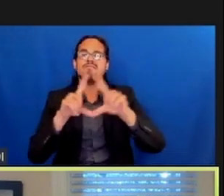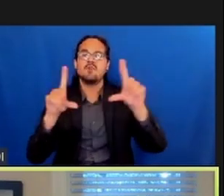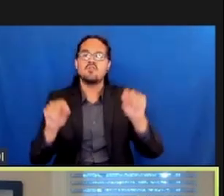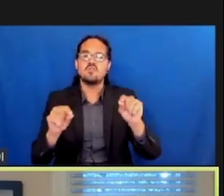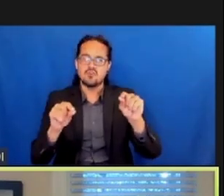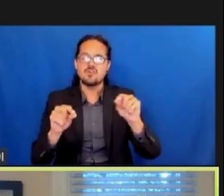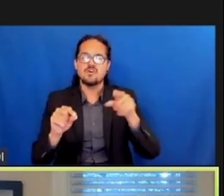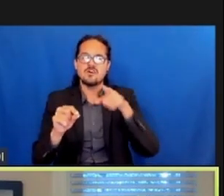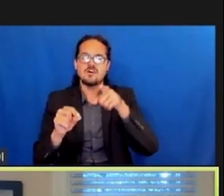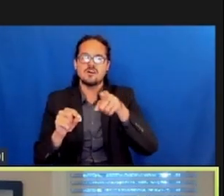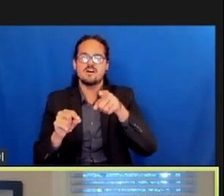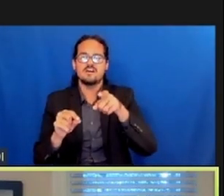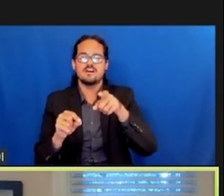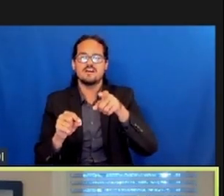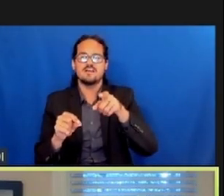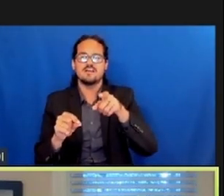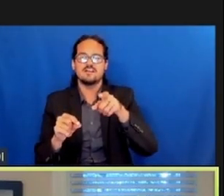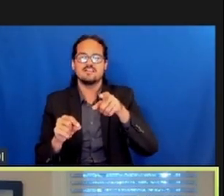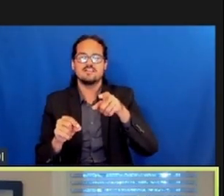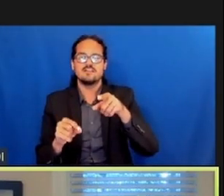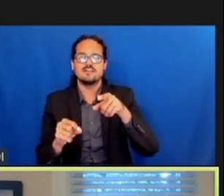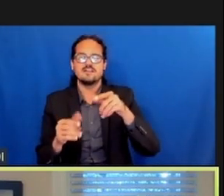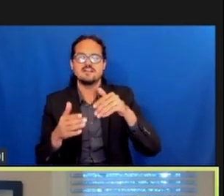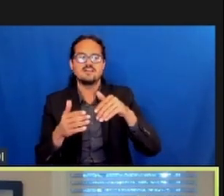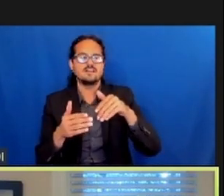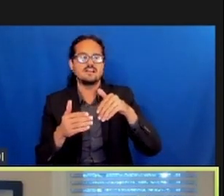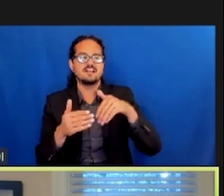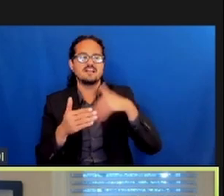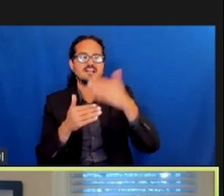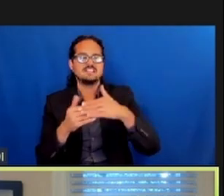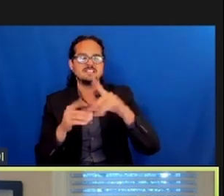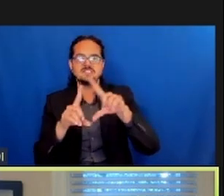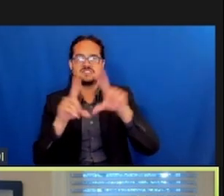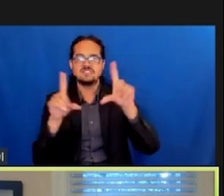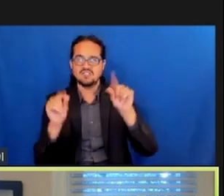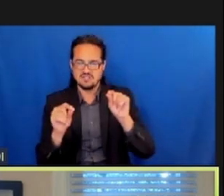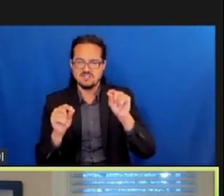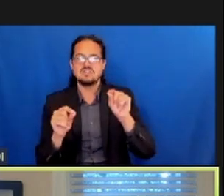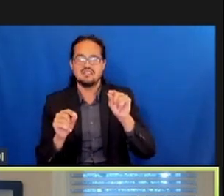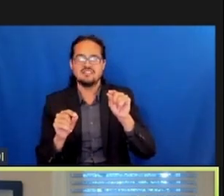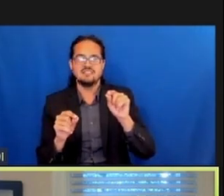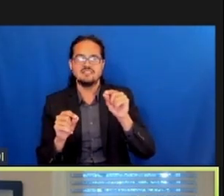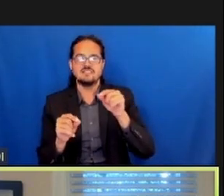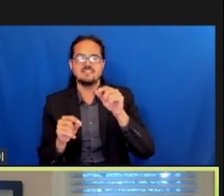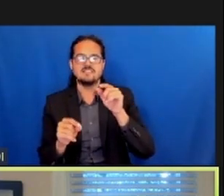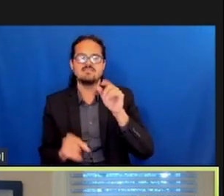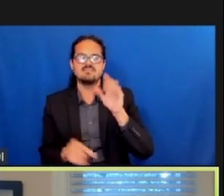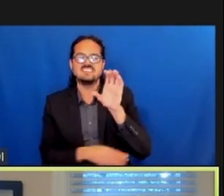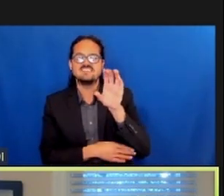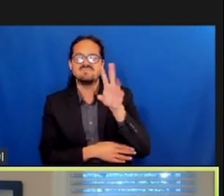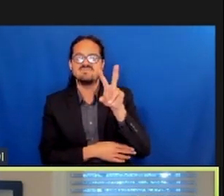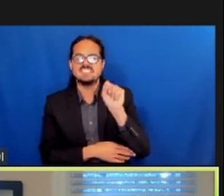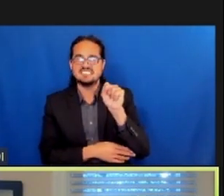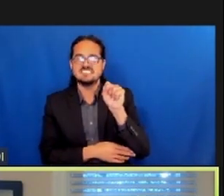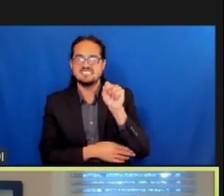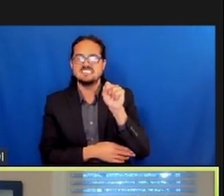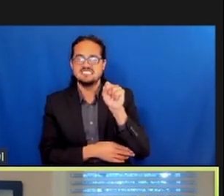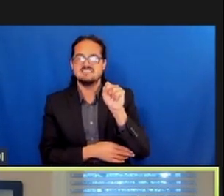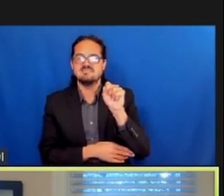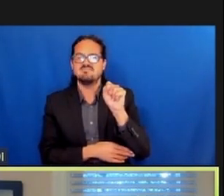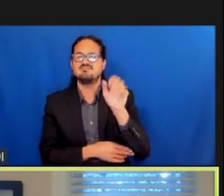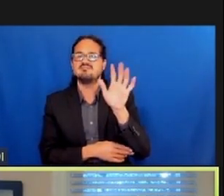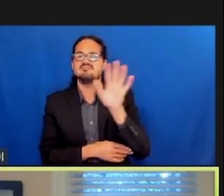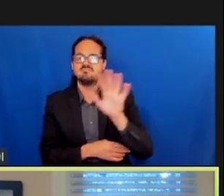have building a program with our schools. So for that unvaccinated group, especially our elementary schools going into the fall, they will not be vaccinated, and